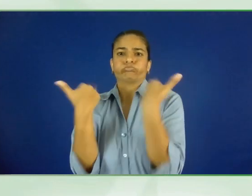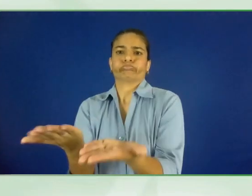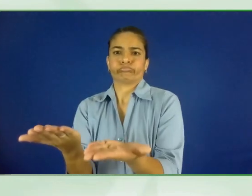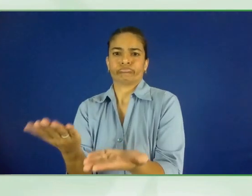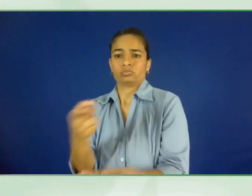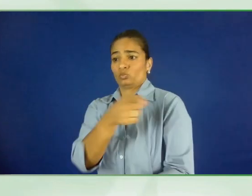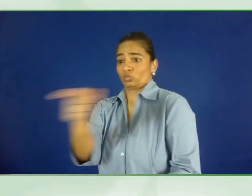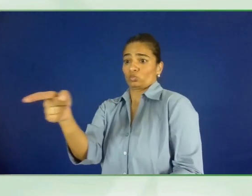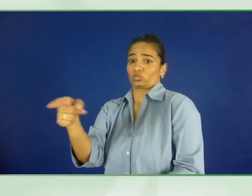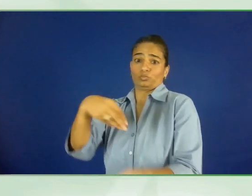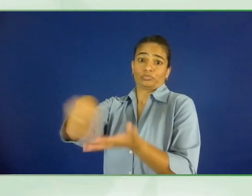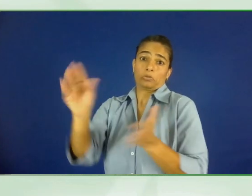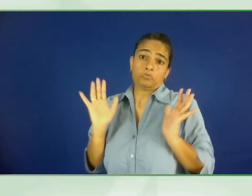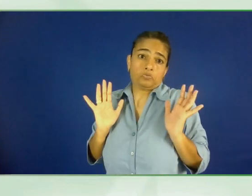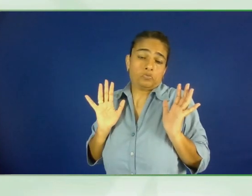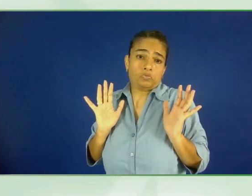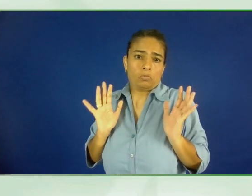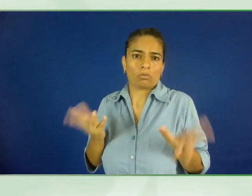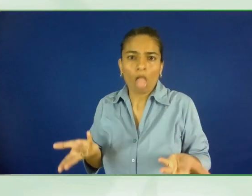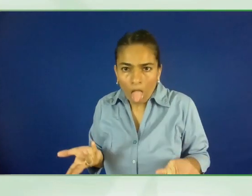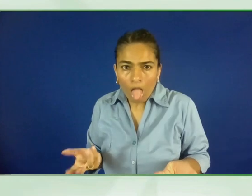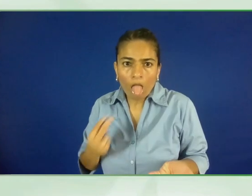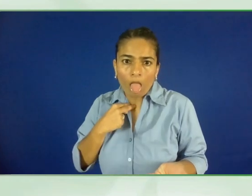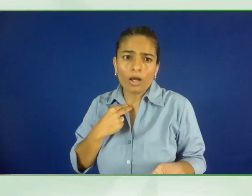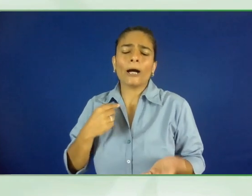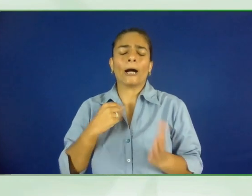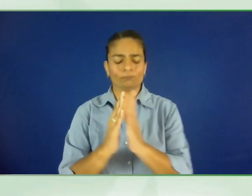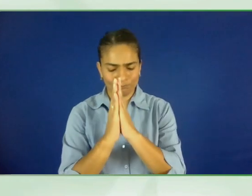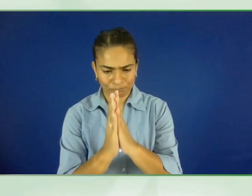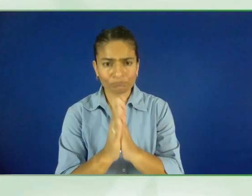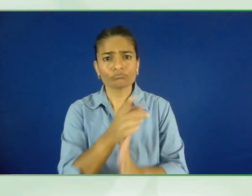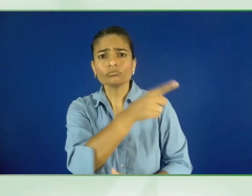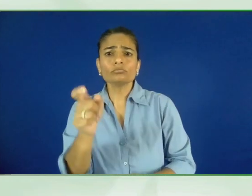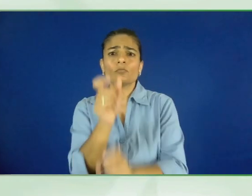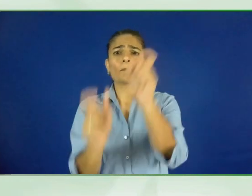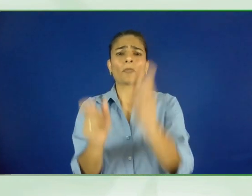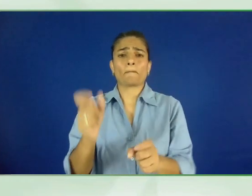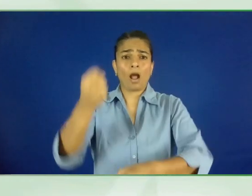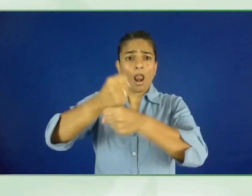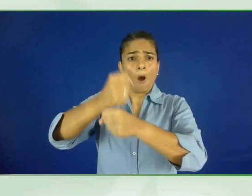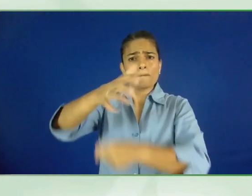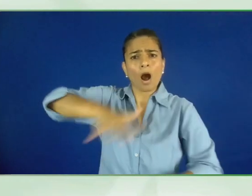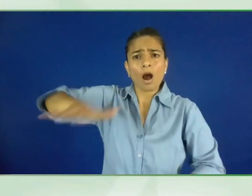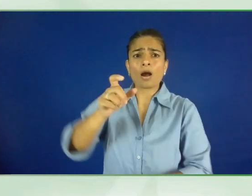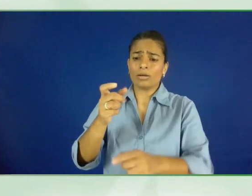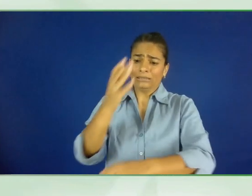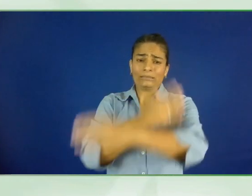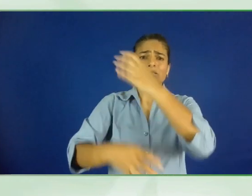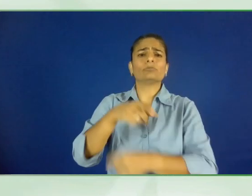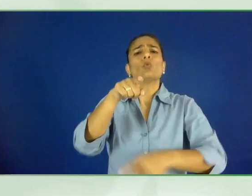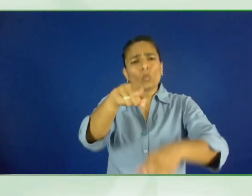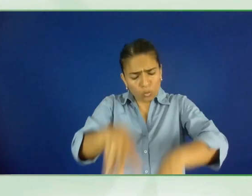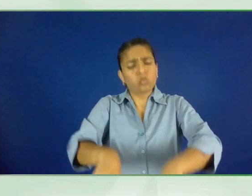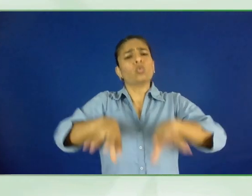conclusion, I want to call for action to change the labor market for people with disabilities. We need to focus on